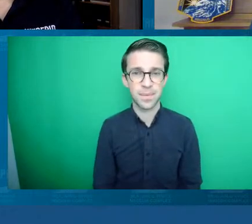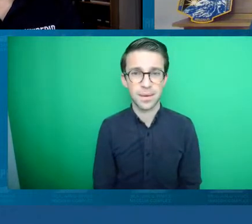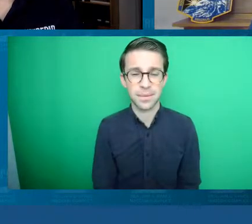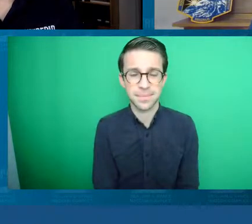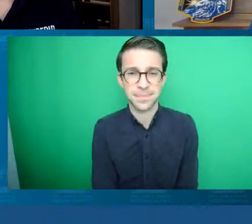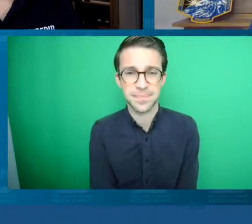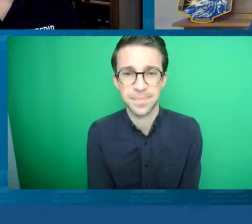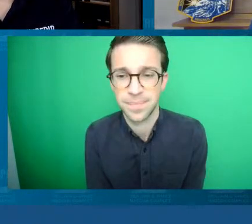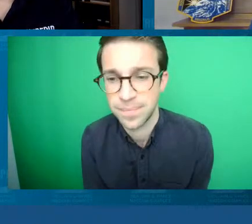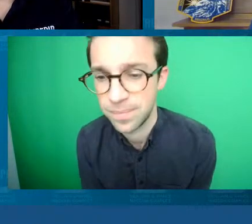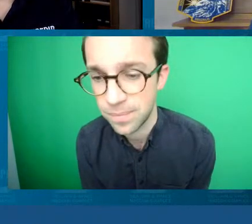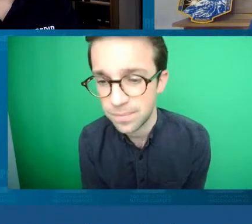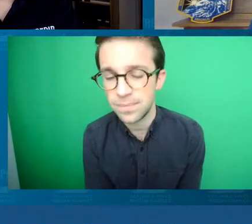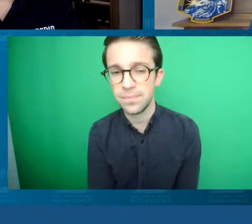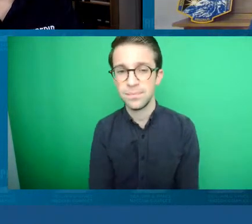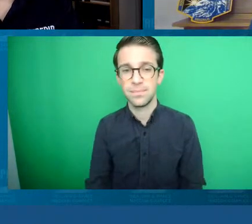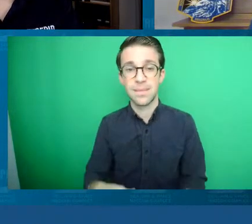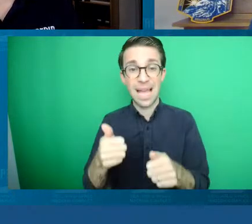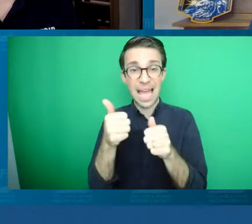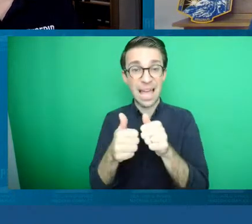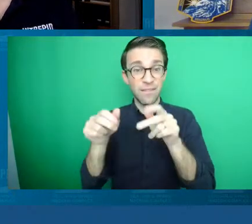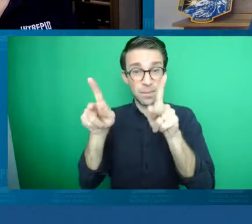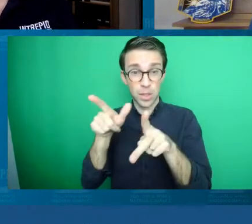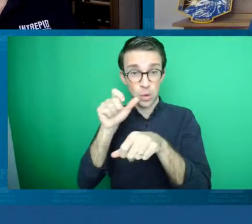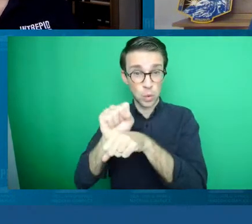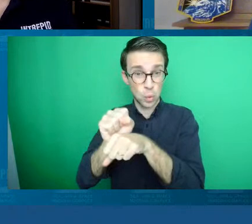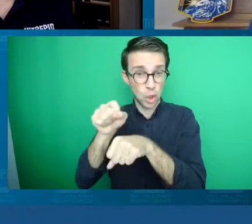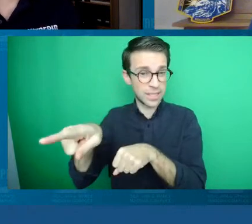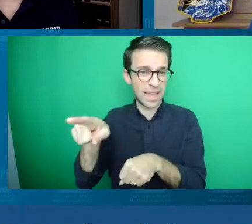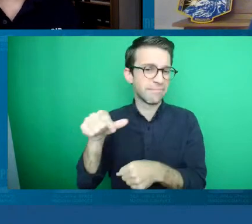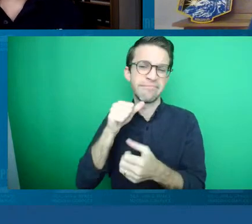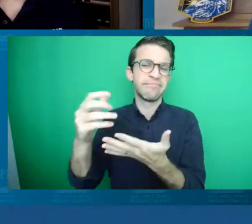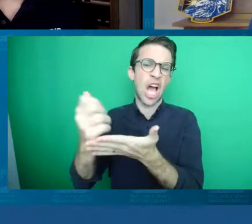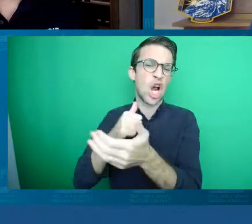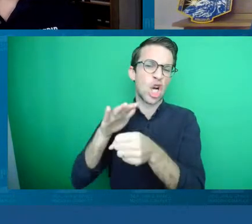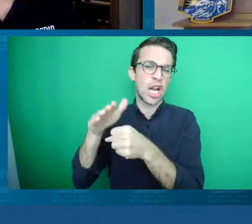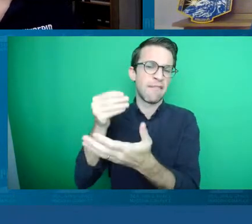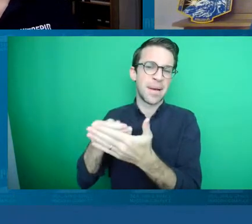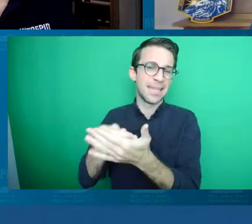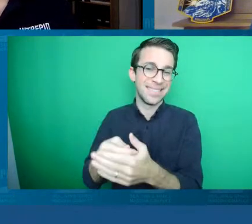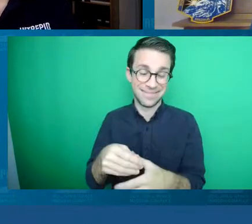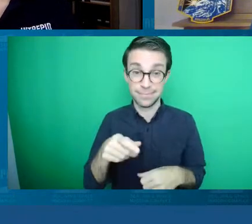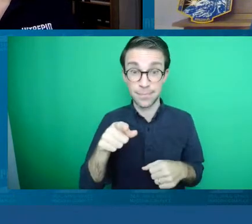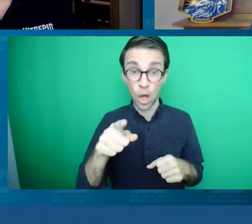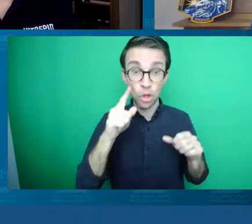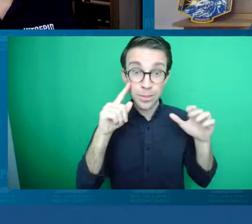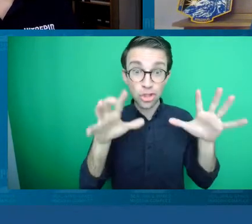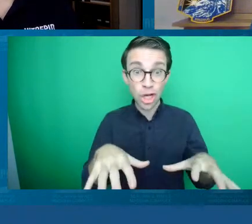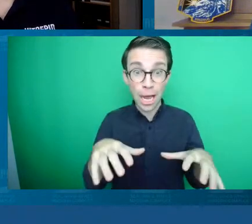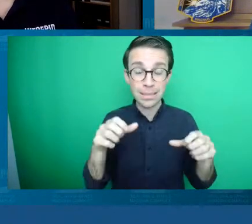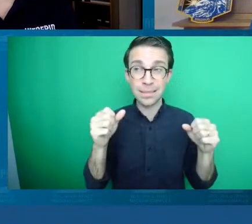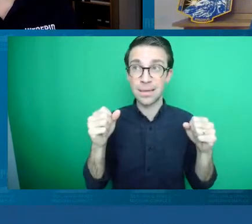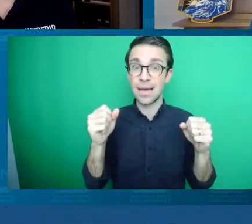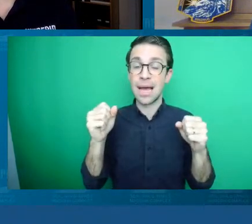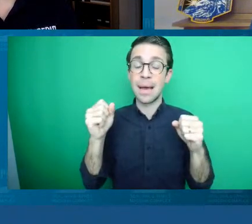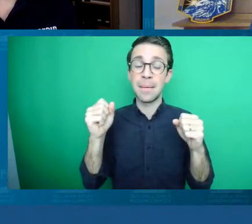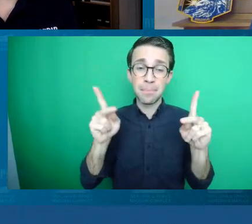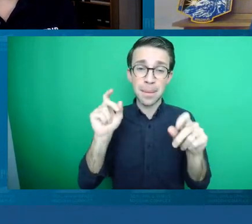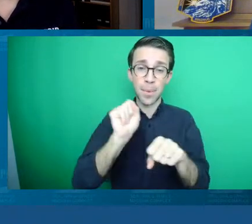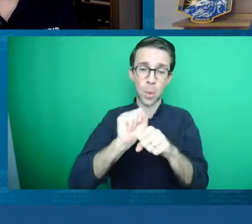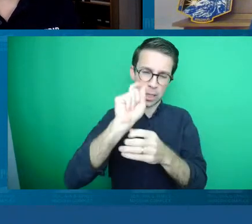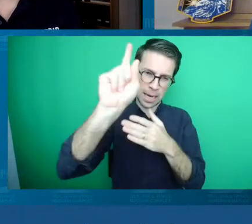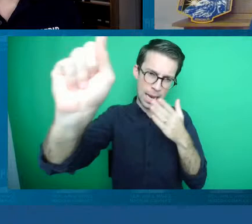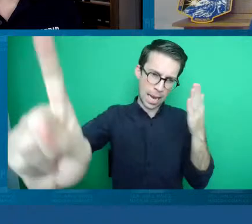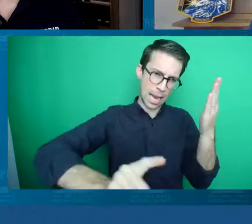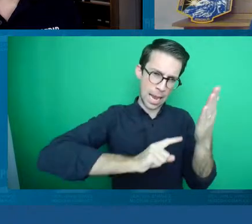single person working at NASA, I think, is underpaid, because you'd be shocked how many hours on top of hours people put